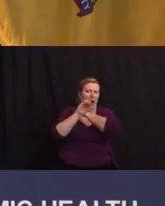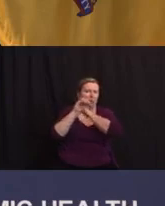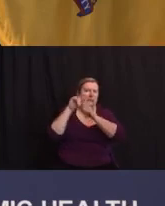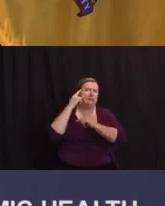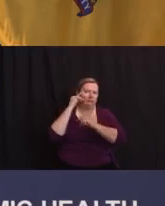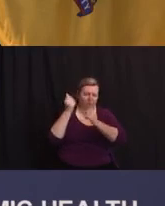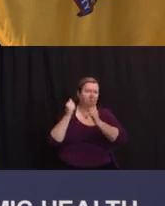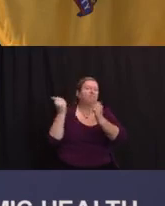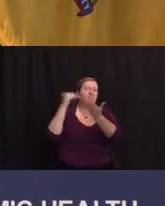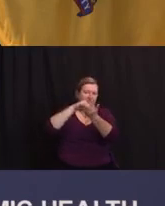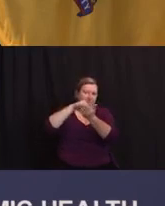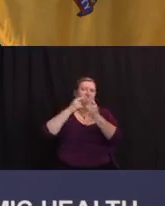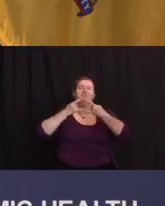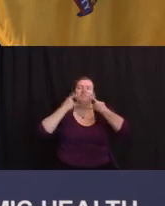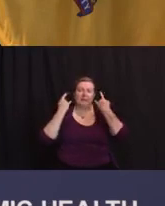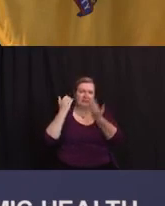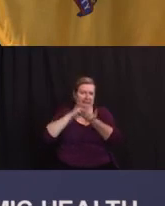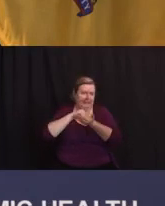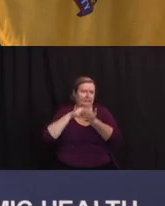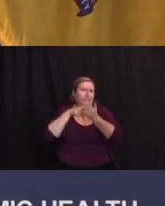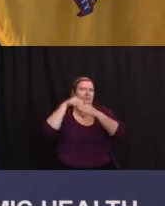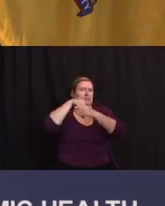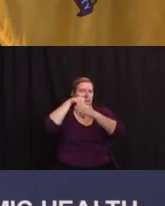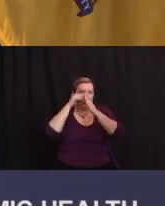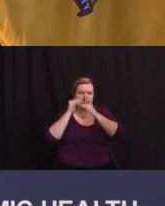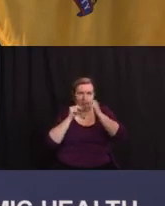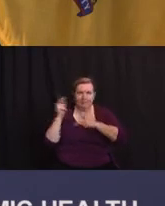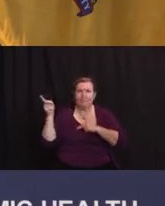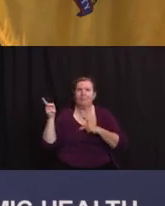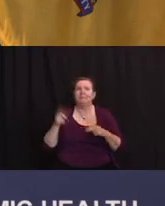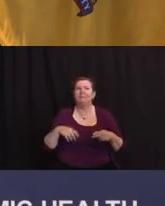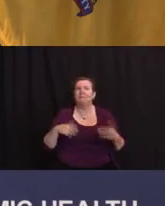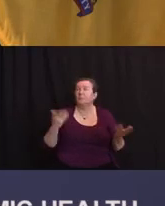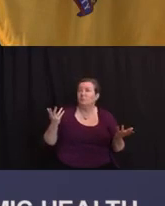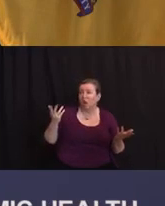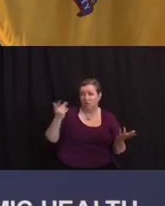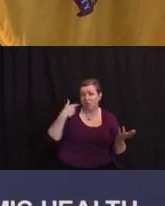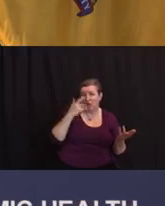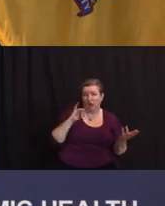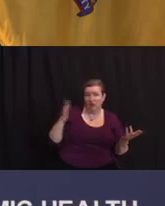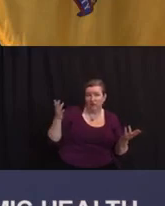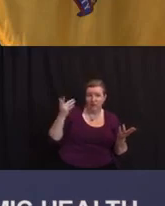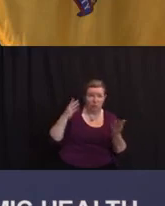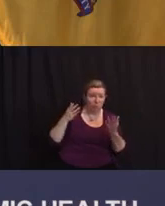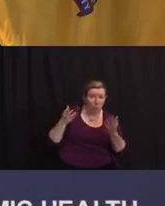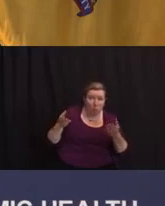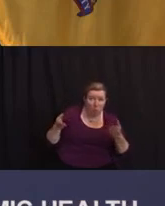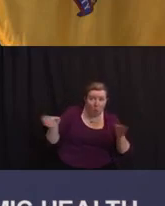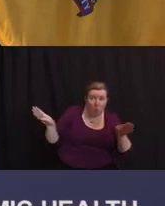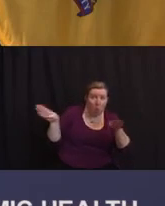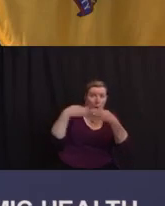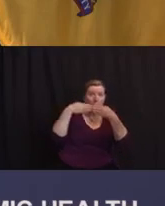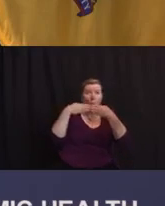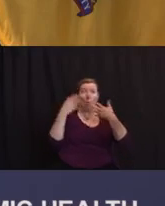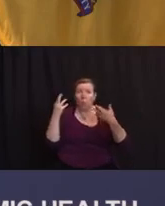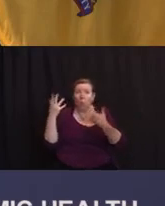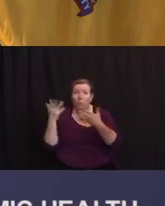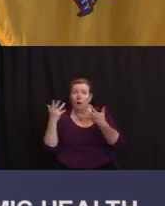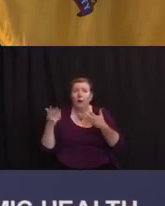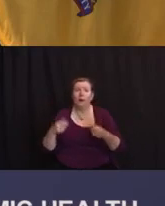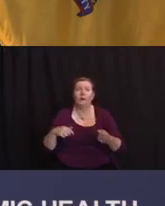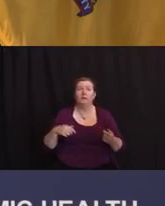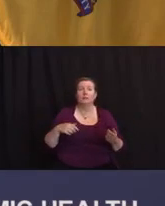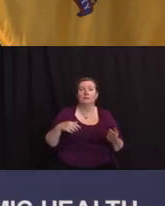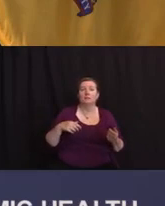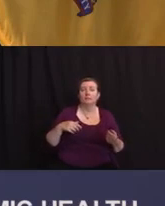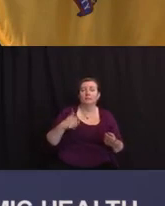I guess, positive, nature that what that means for vaccines, is this something that we can have regular updates on the dashboard?